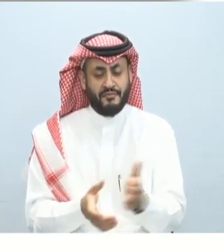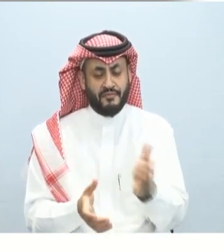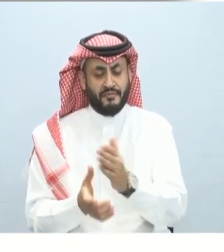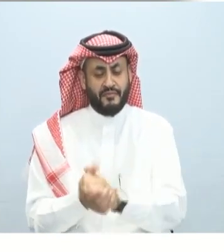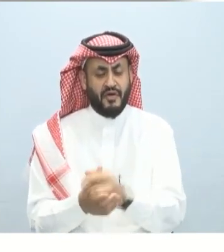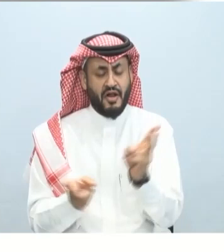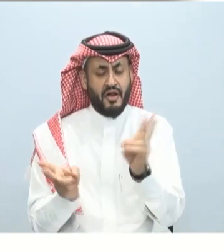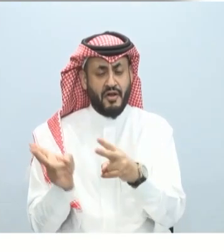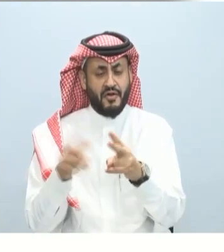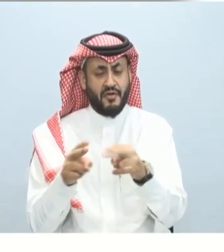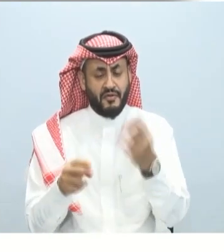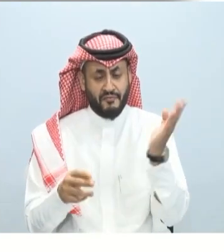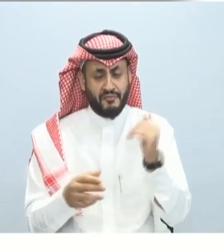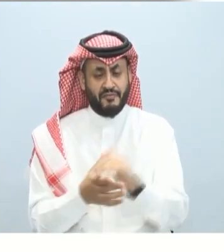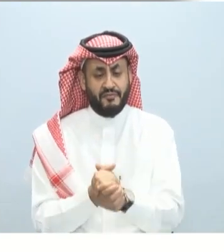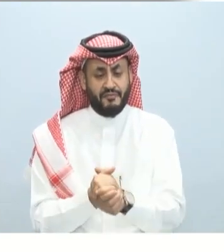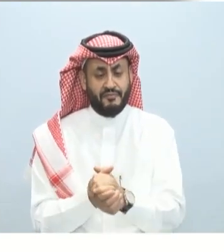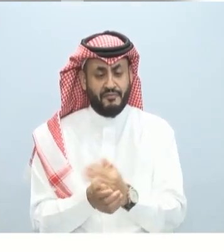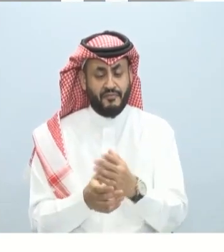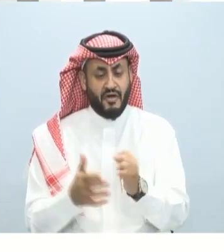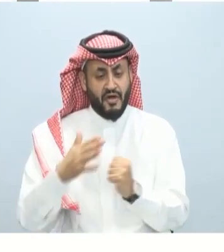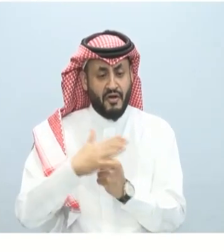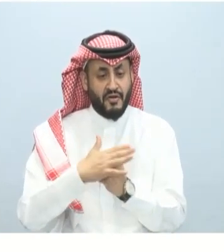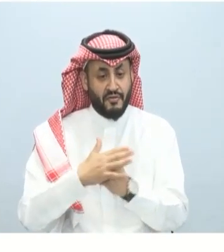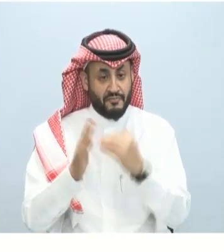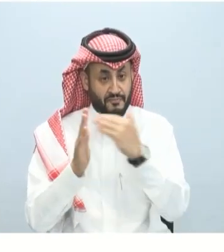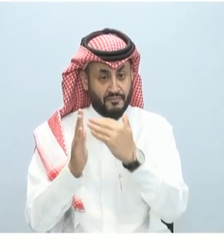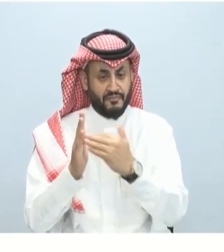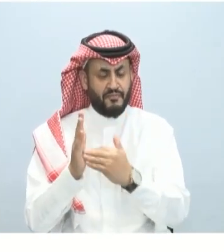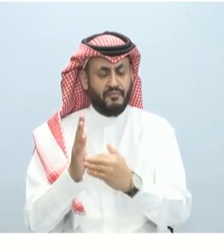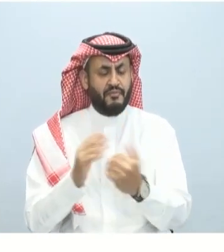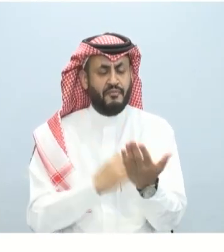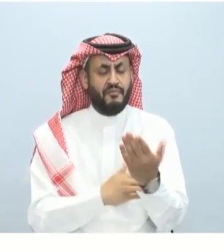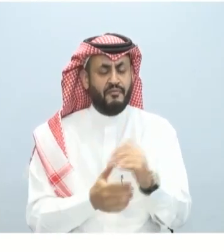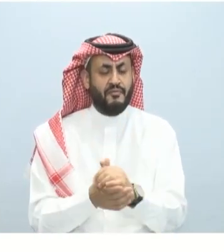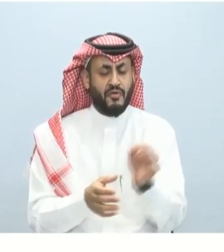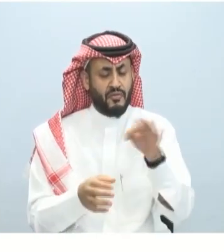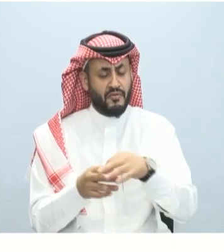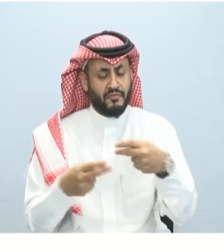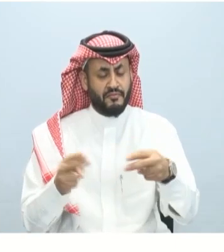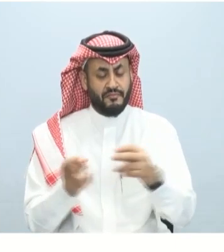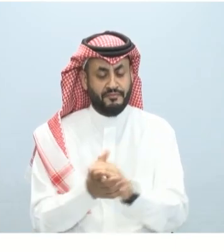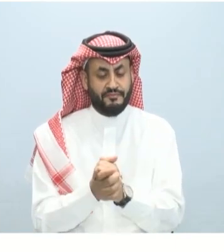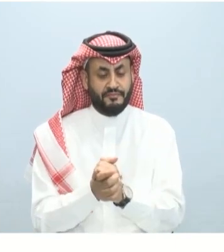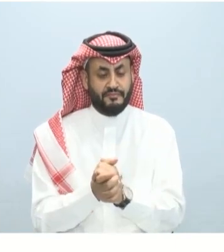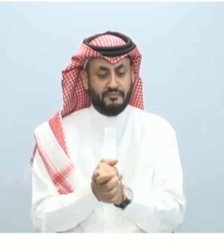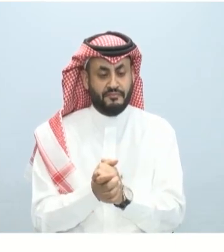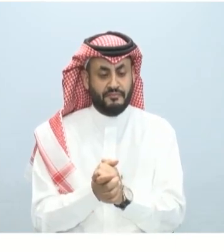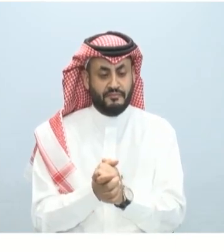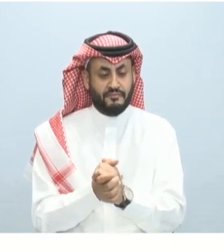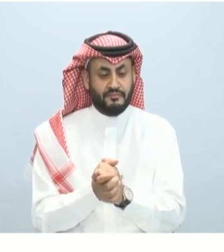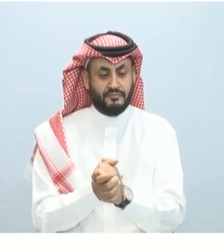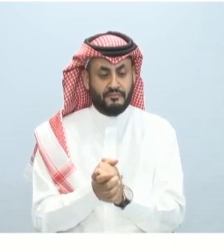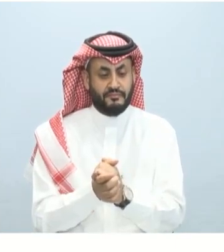sources. So these are basic research elements that you can add to your essay here.